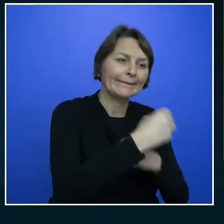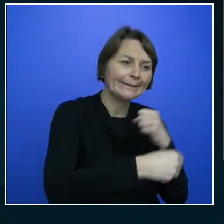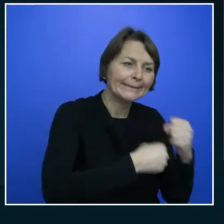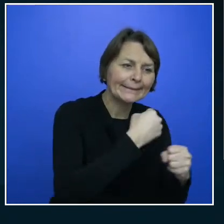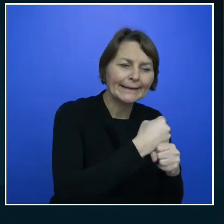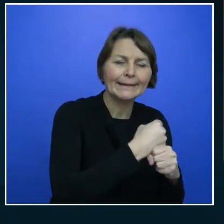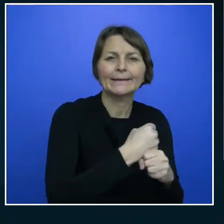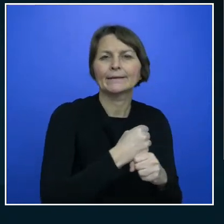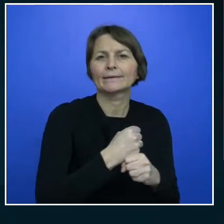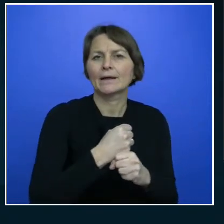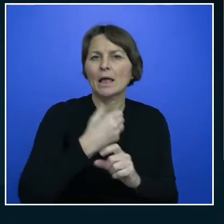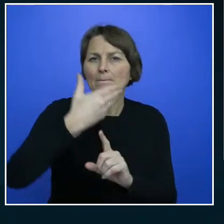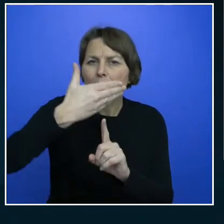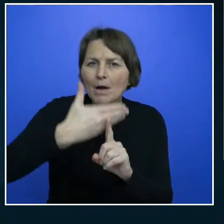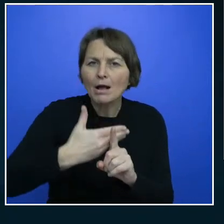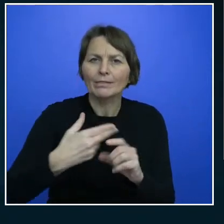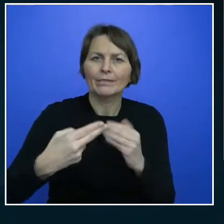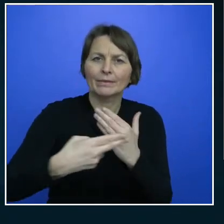more